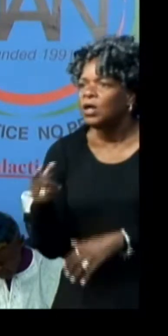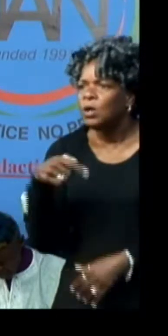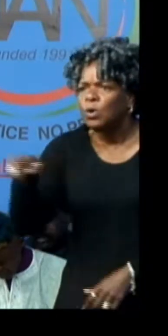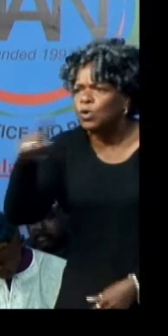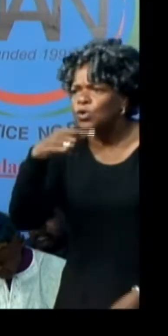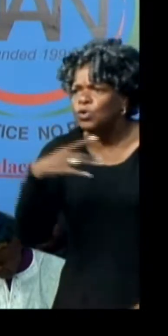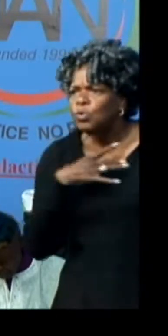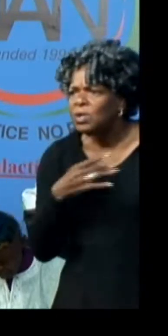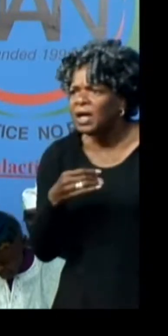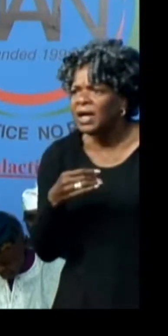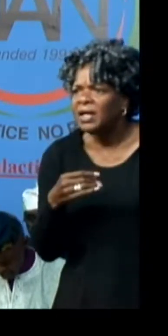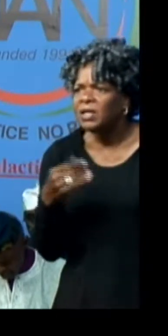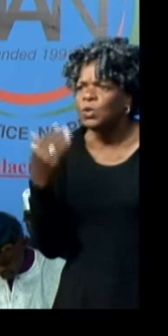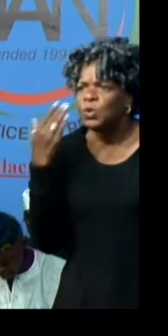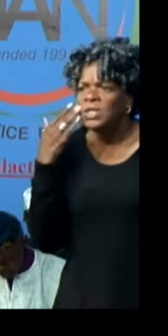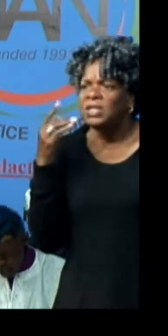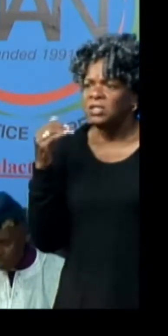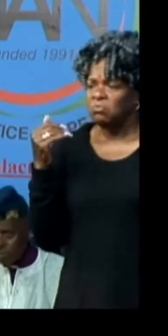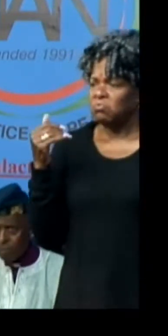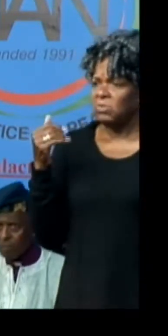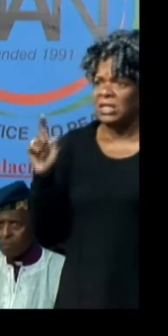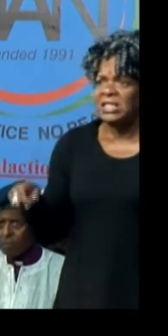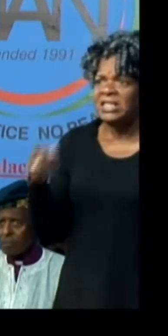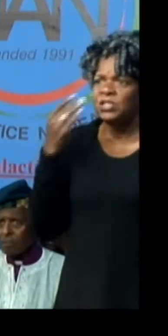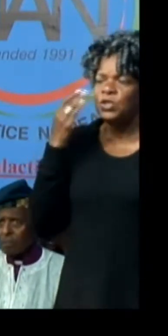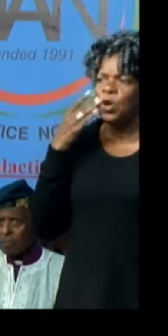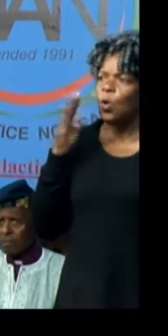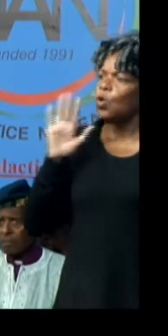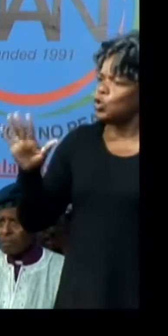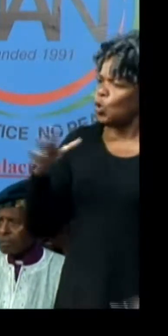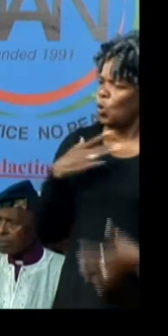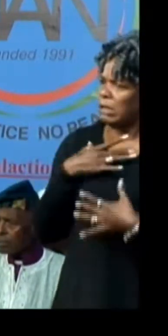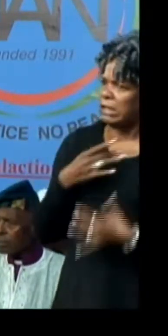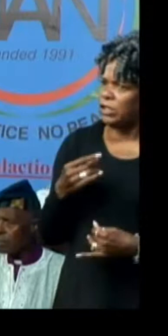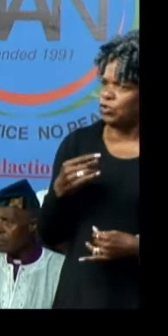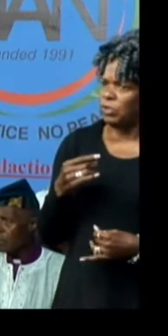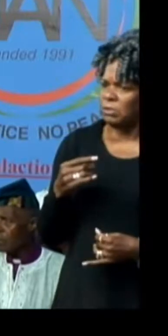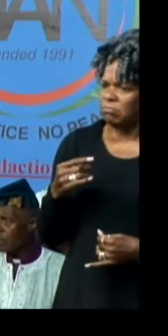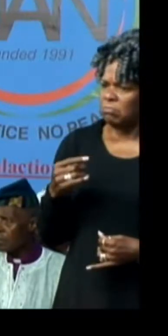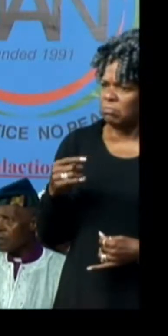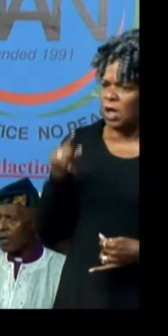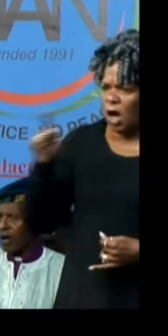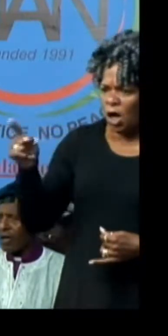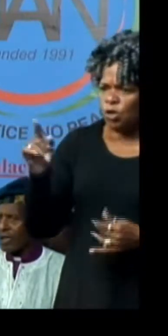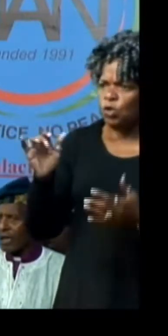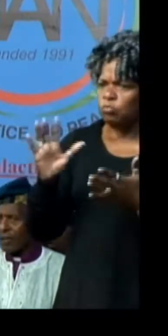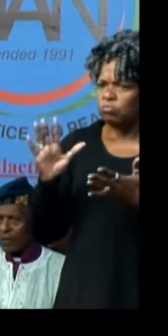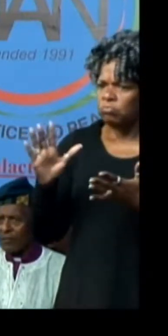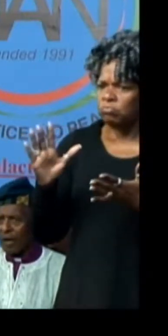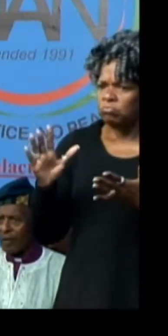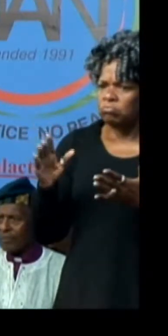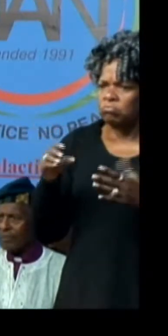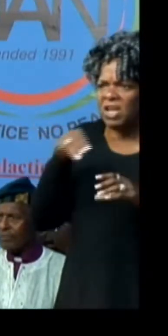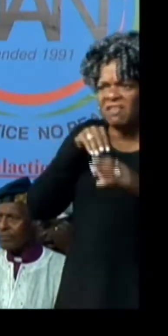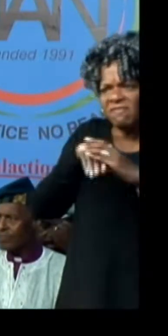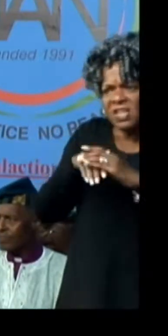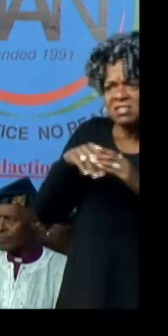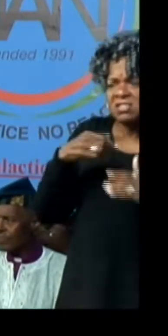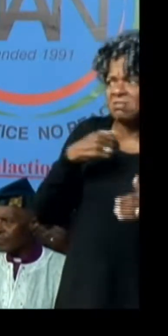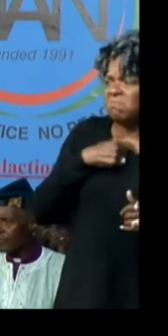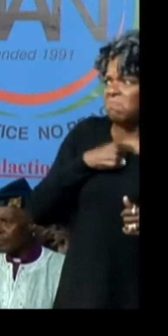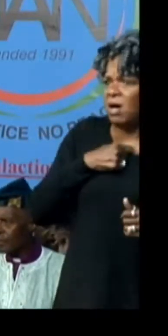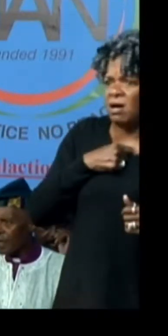they are supposed to serve. Bible talks about who is the greatest in the kingdom. And he said